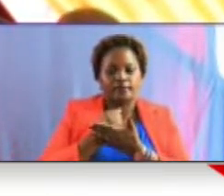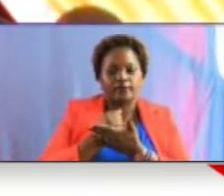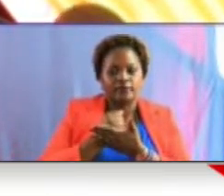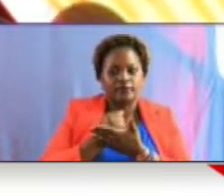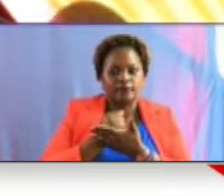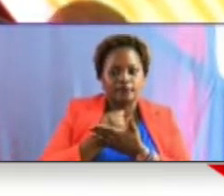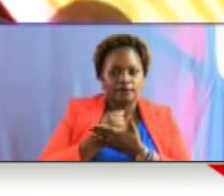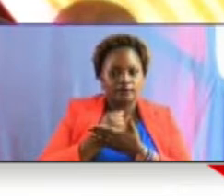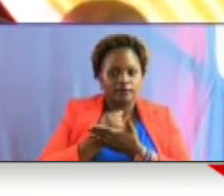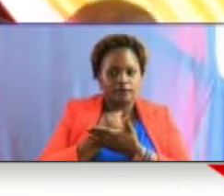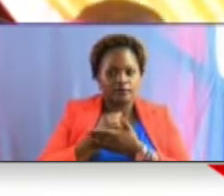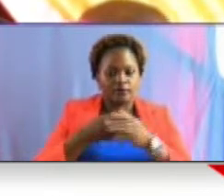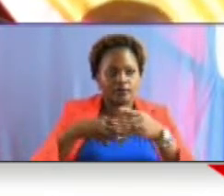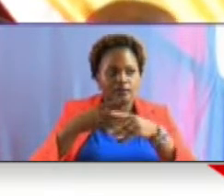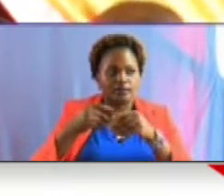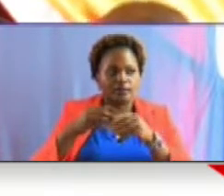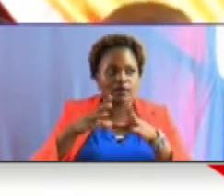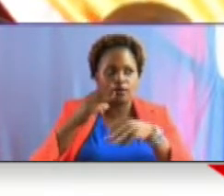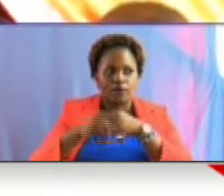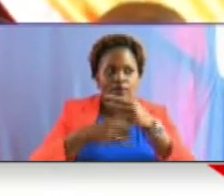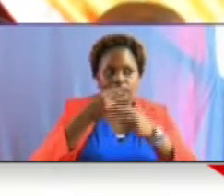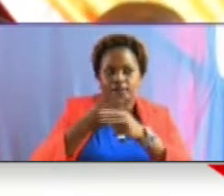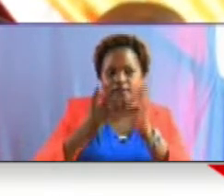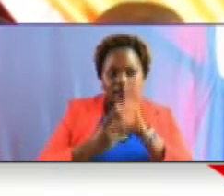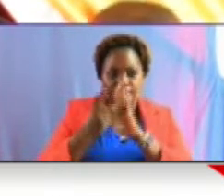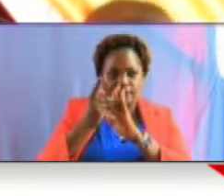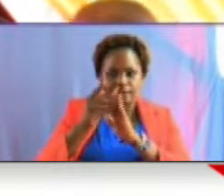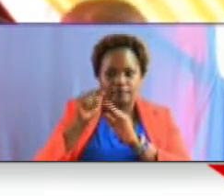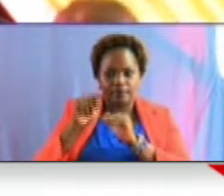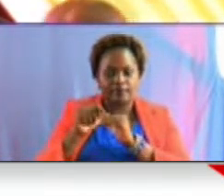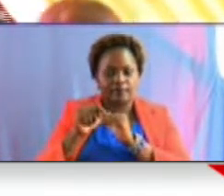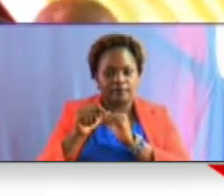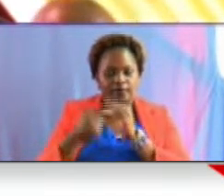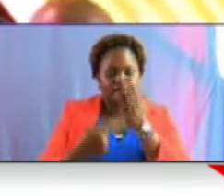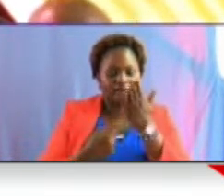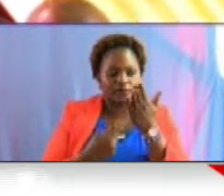a critical role in the development of this nation.